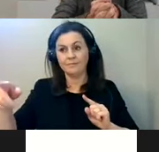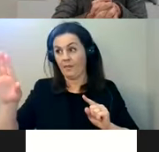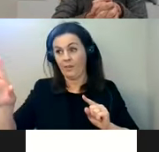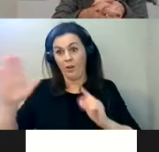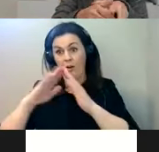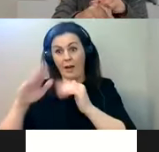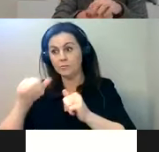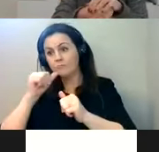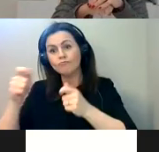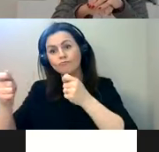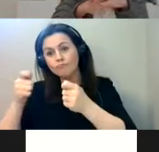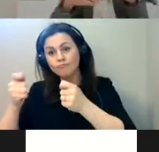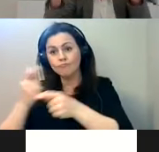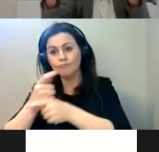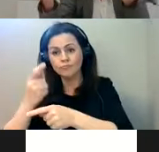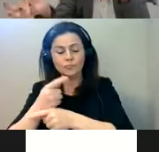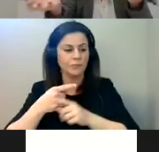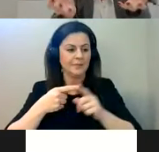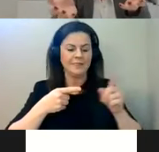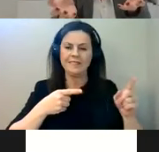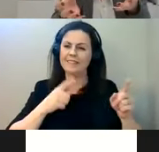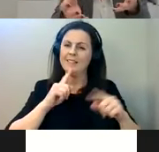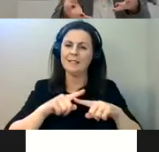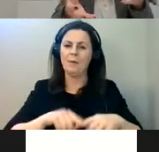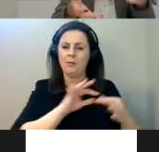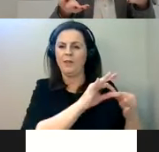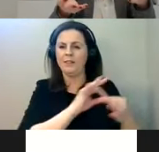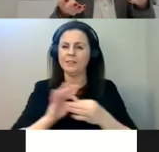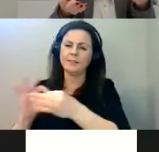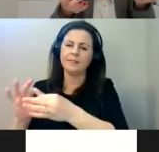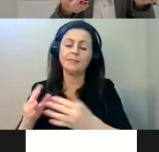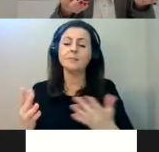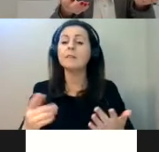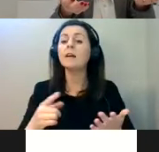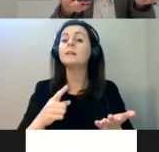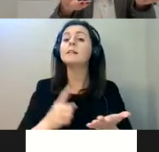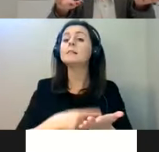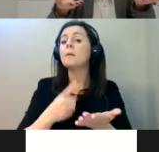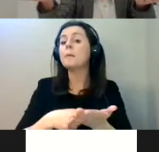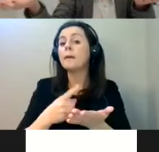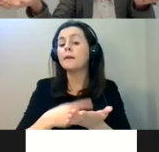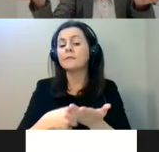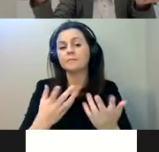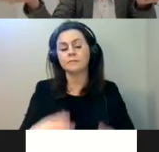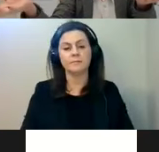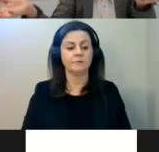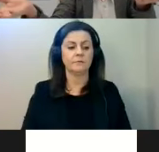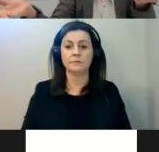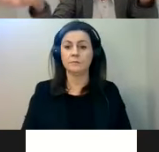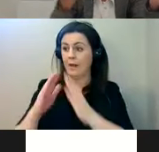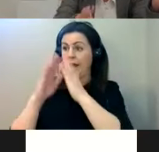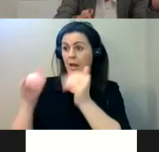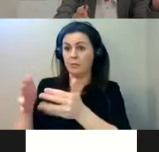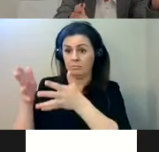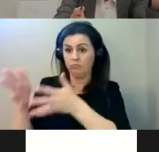So, and the reasons why. Sometimes on the face of it, for example, if there's a property and it's sitting empty